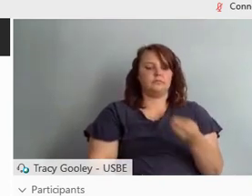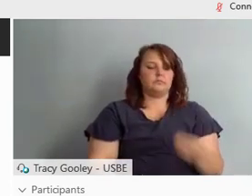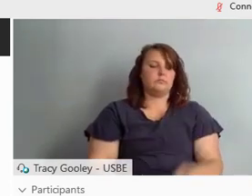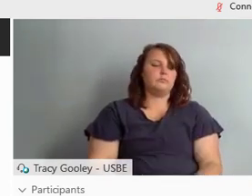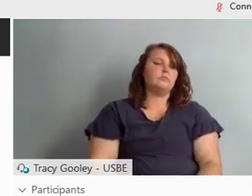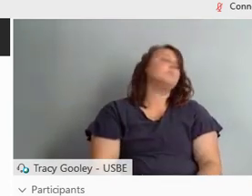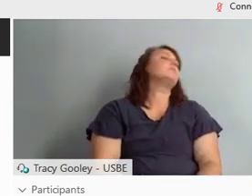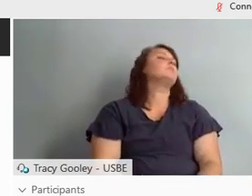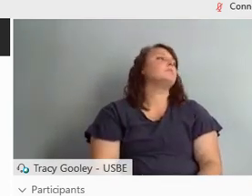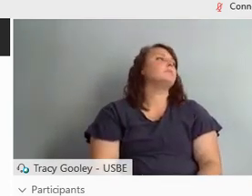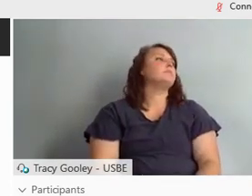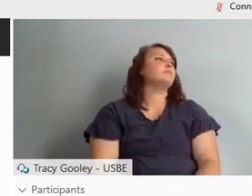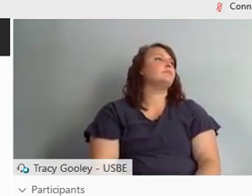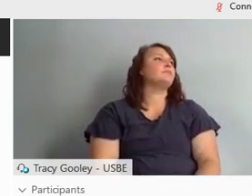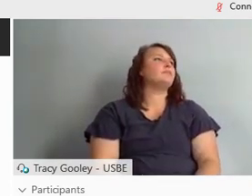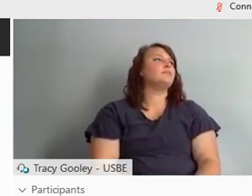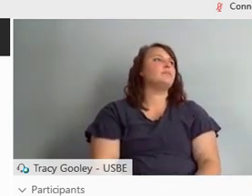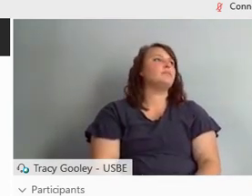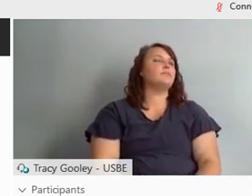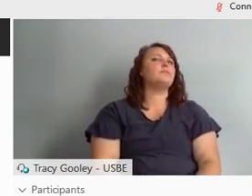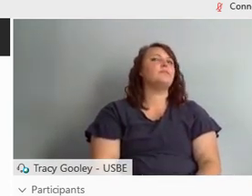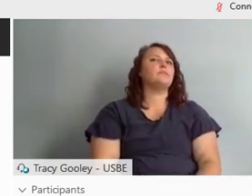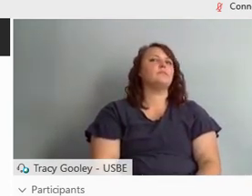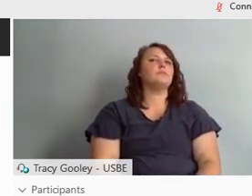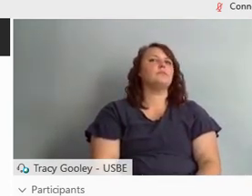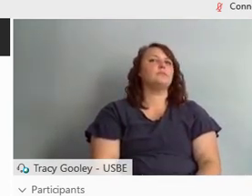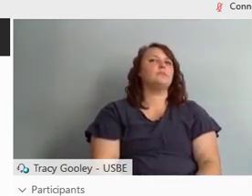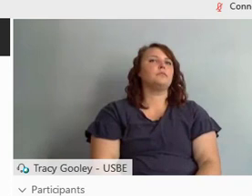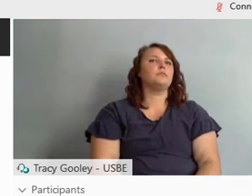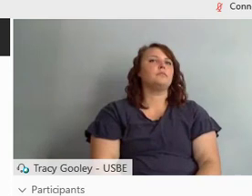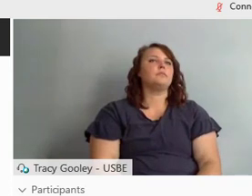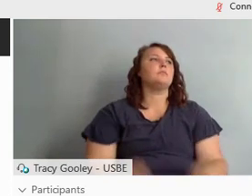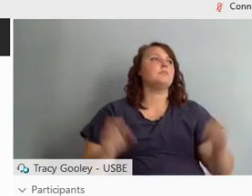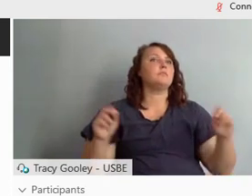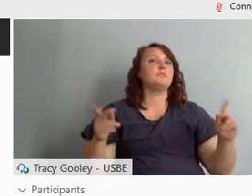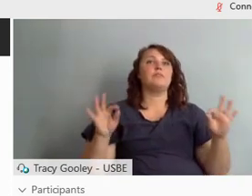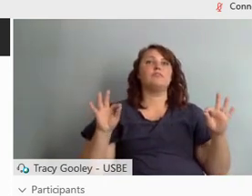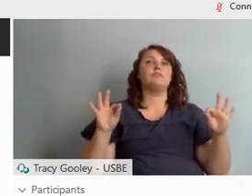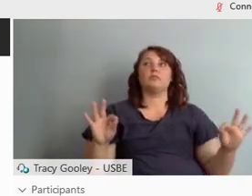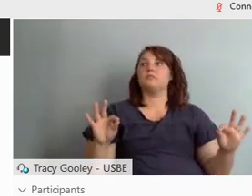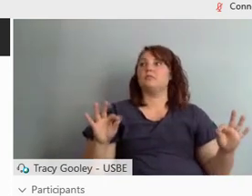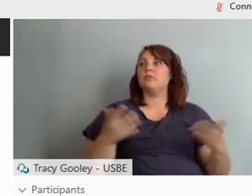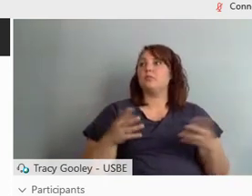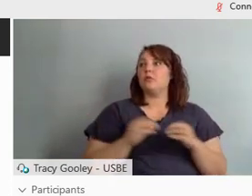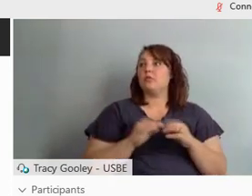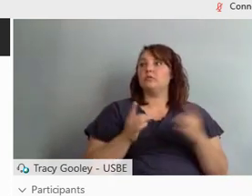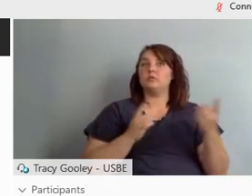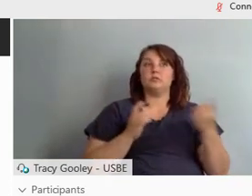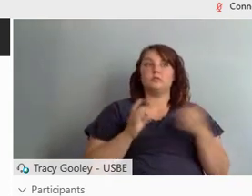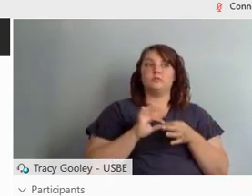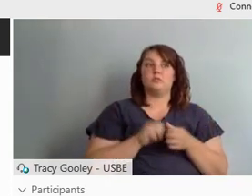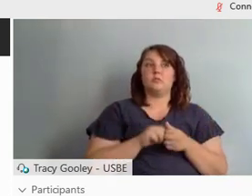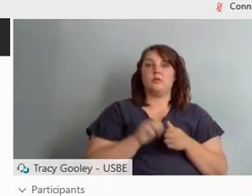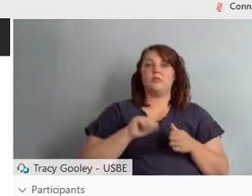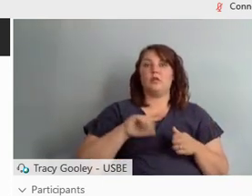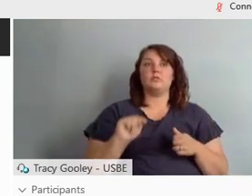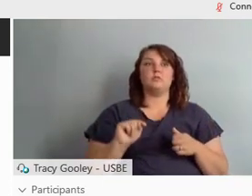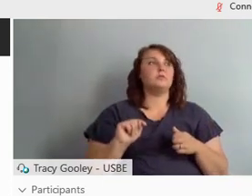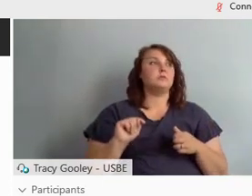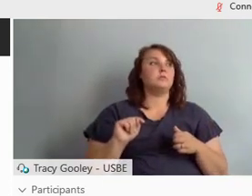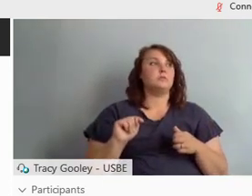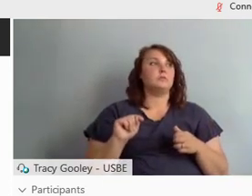that answer that for you, Alyssa? Okay, perfect. If there are no more questions around the alternate